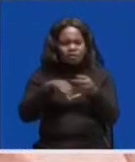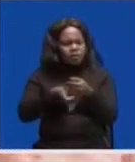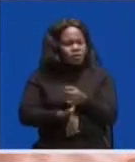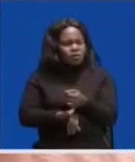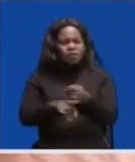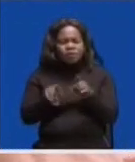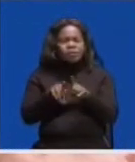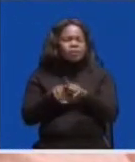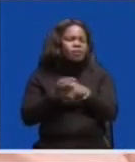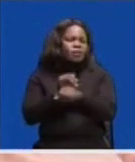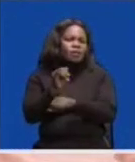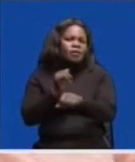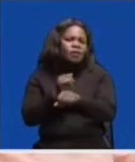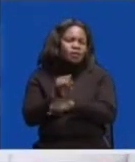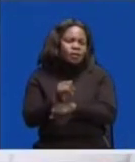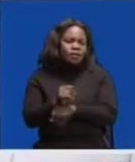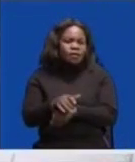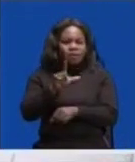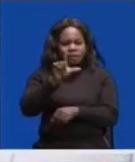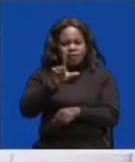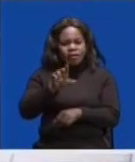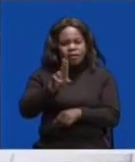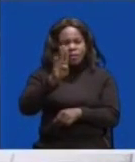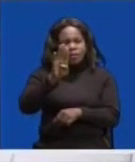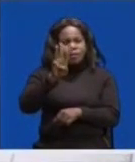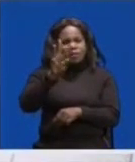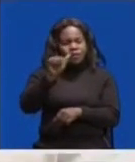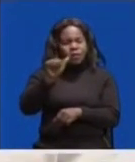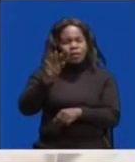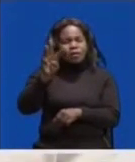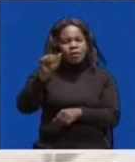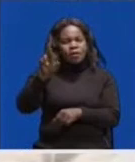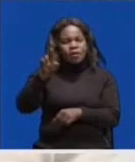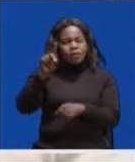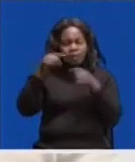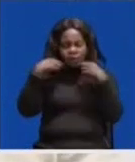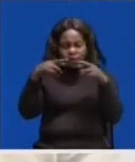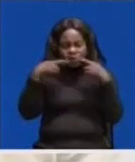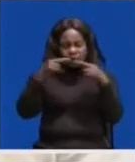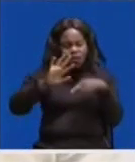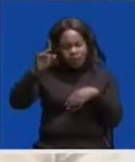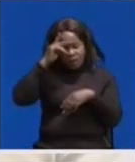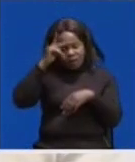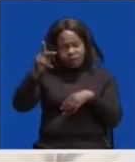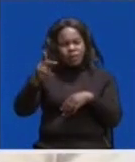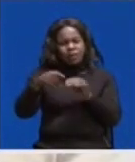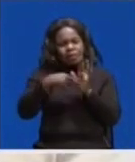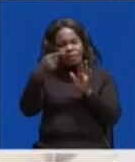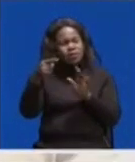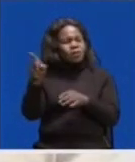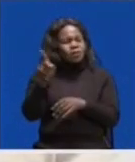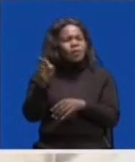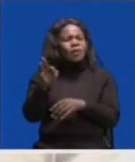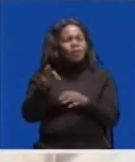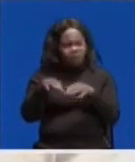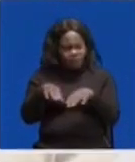and insults. The Lubu Award results in Kitwe reaffirm the fact that PF